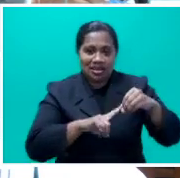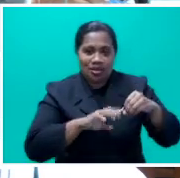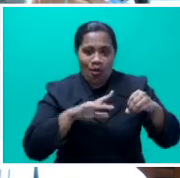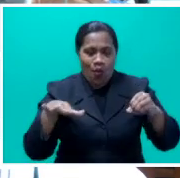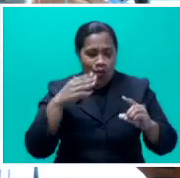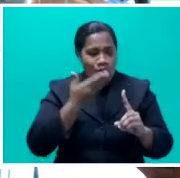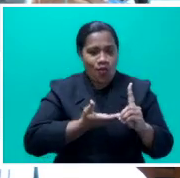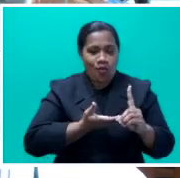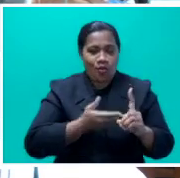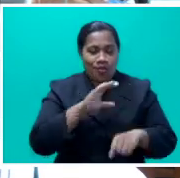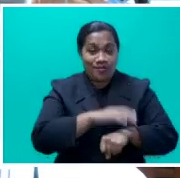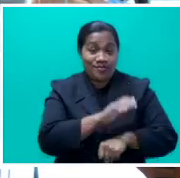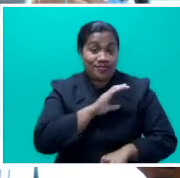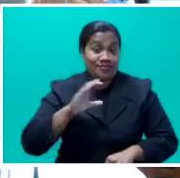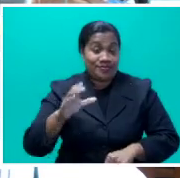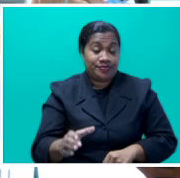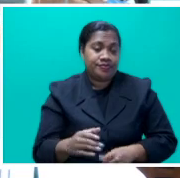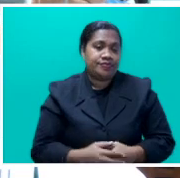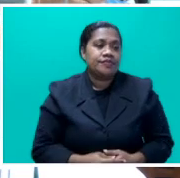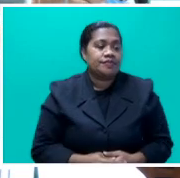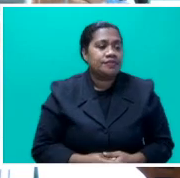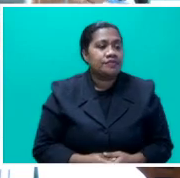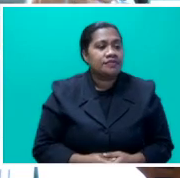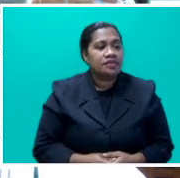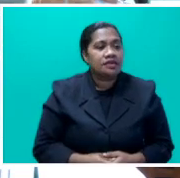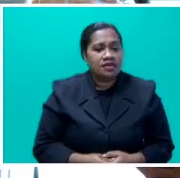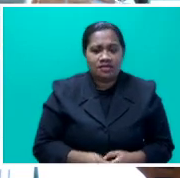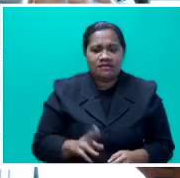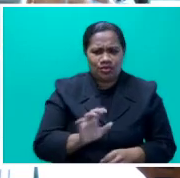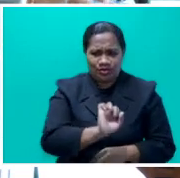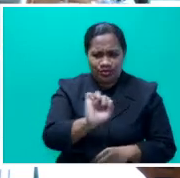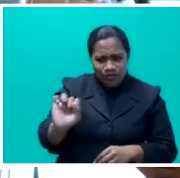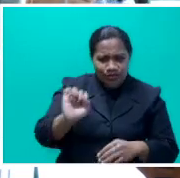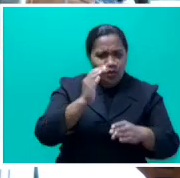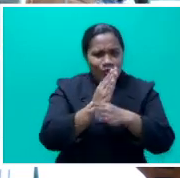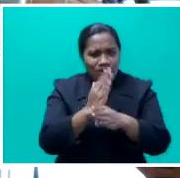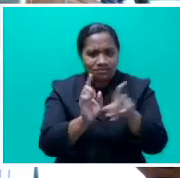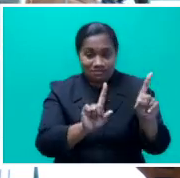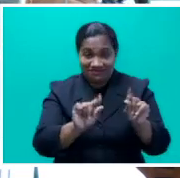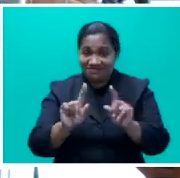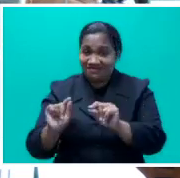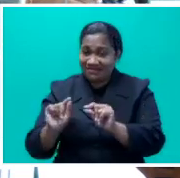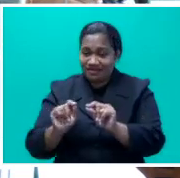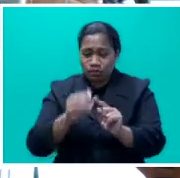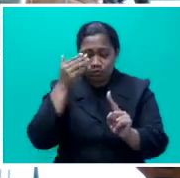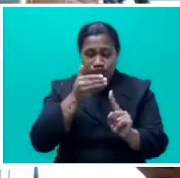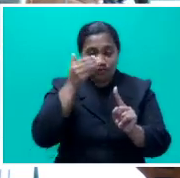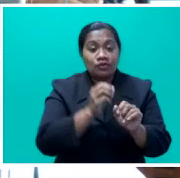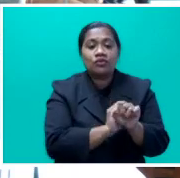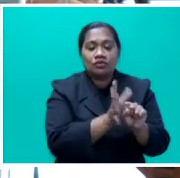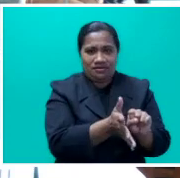that they have been doing, and particularly for COVID-19. I know that